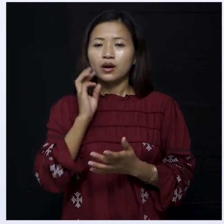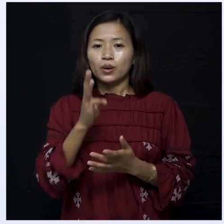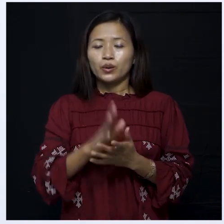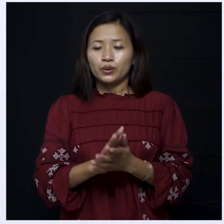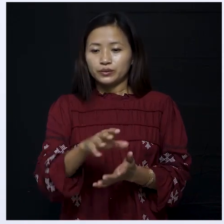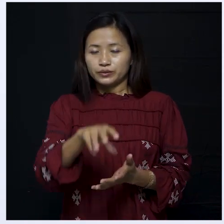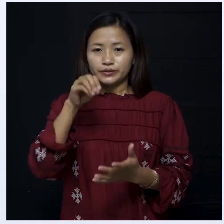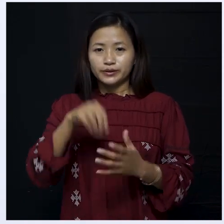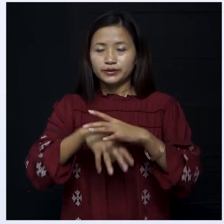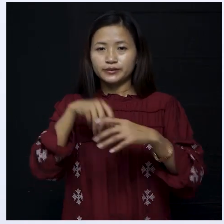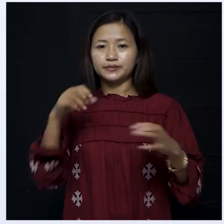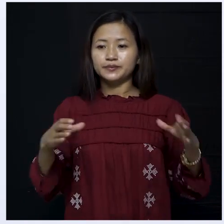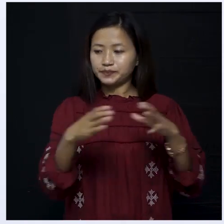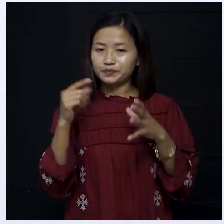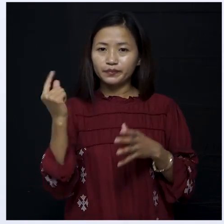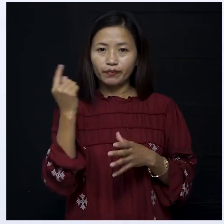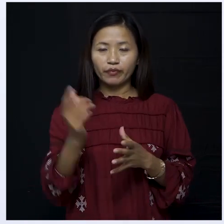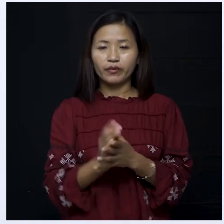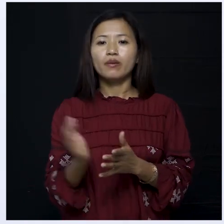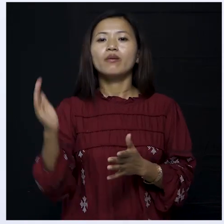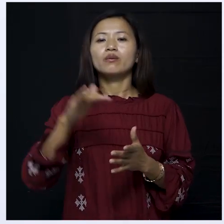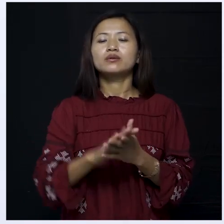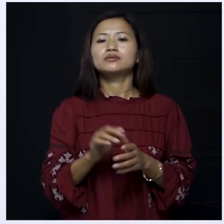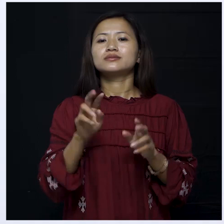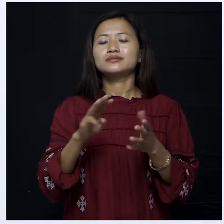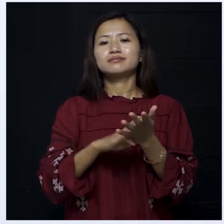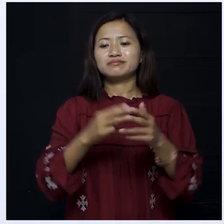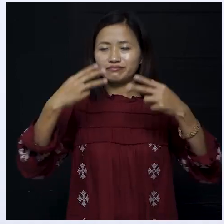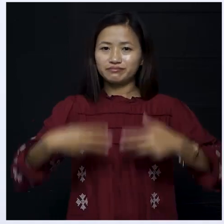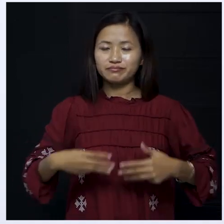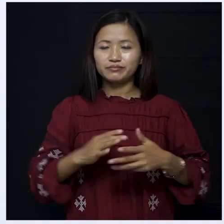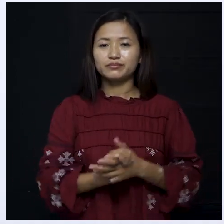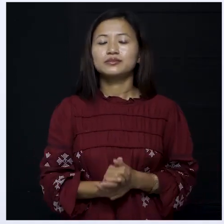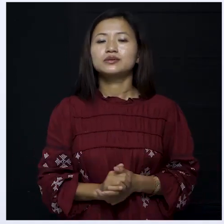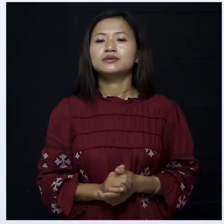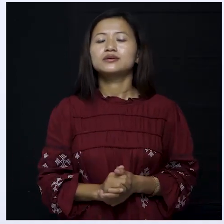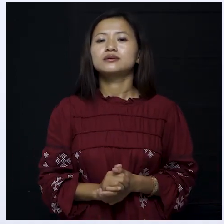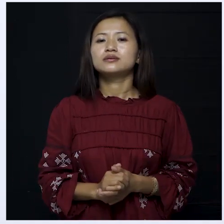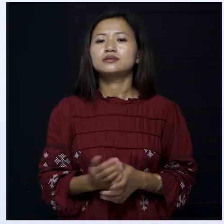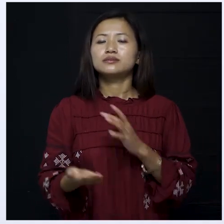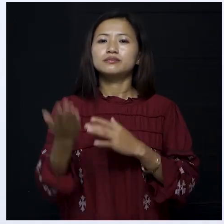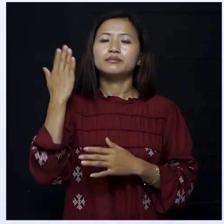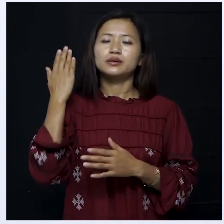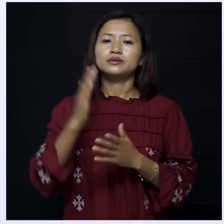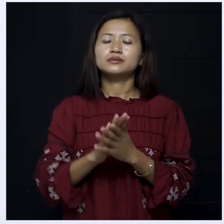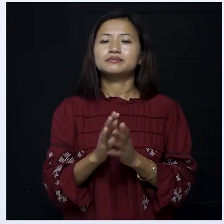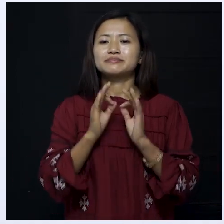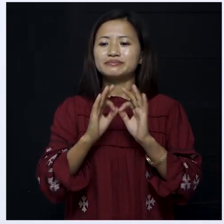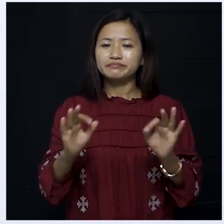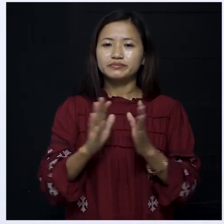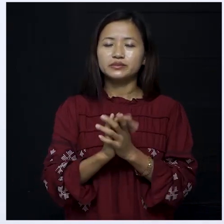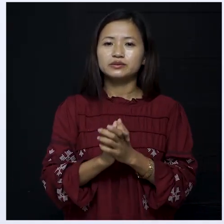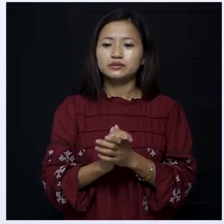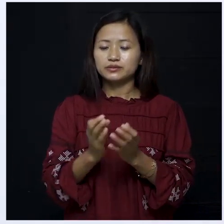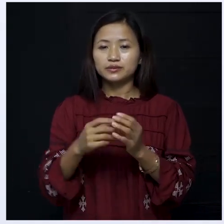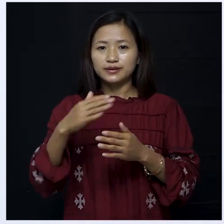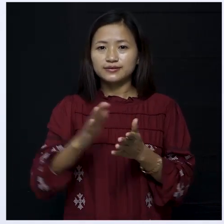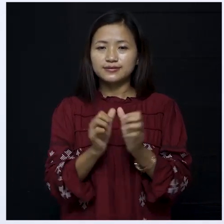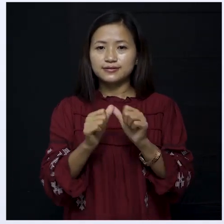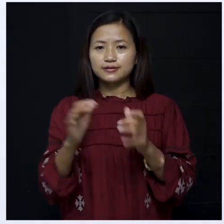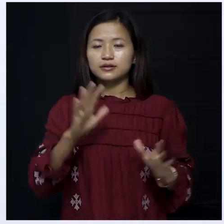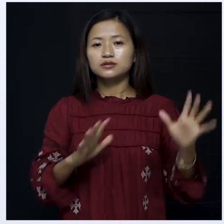When you call, it should be in this manner instead of the past participle ed, because the action has